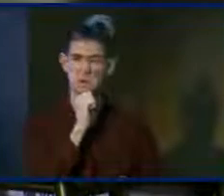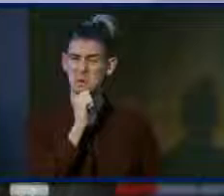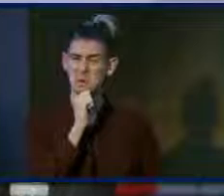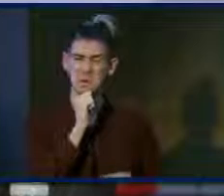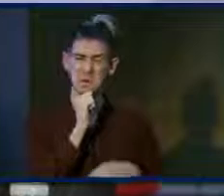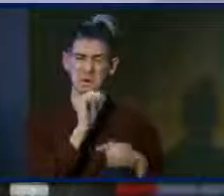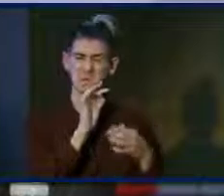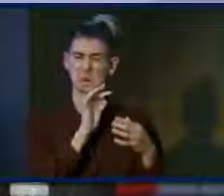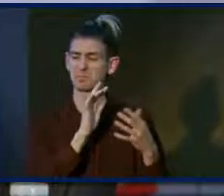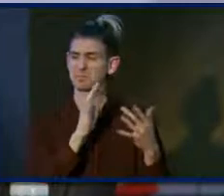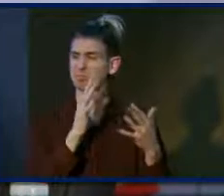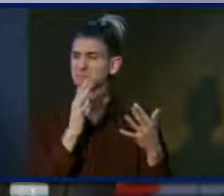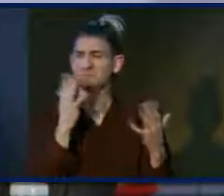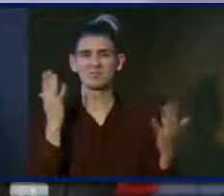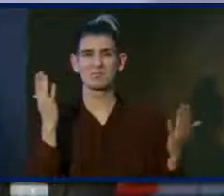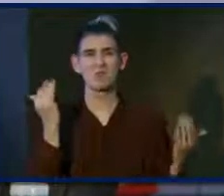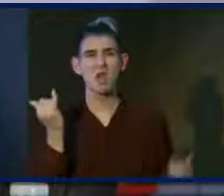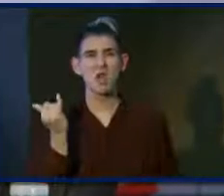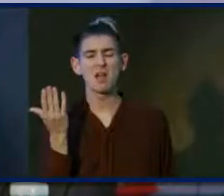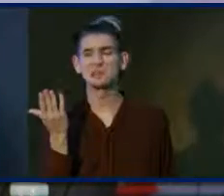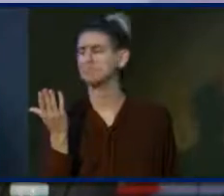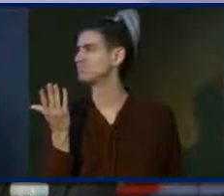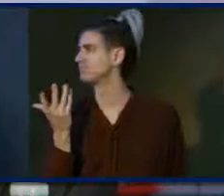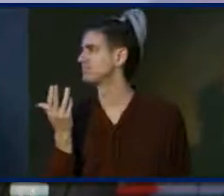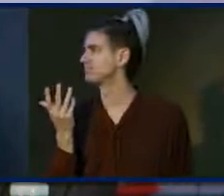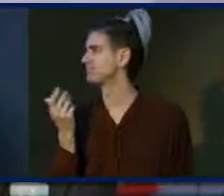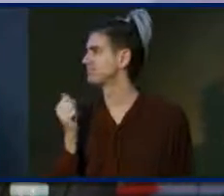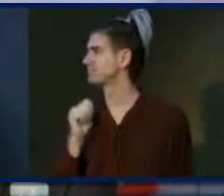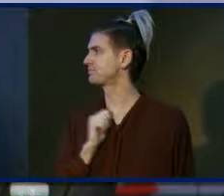We need to think about